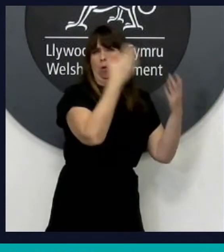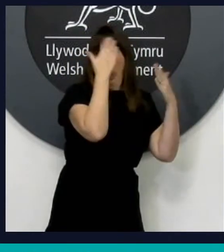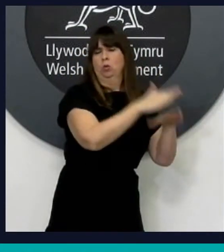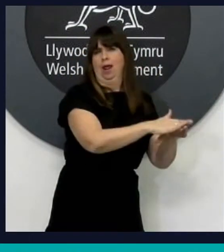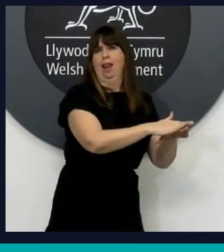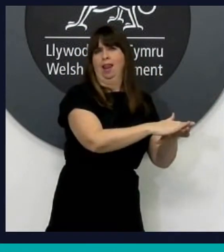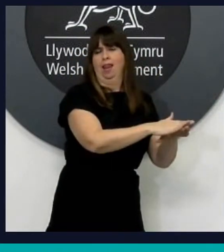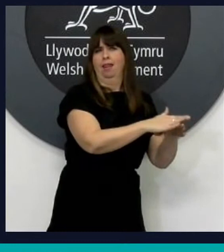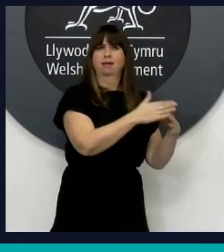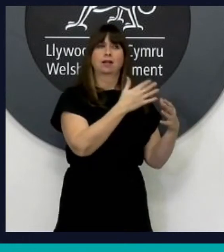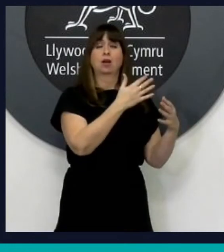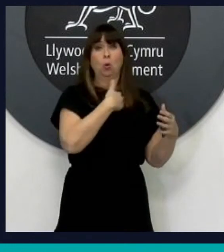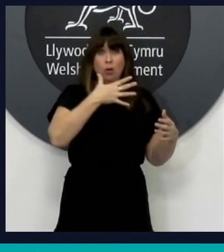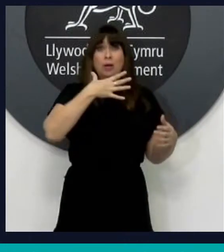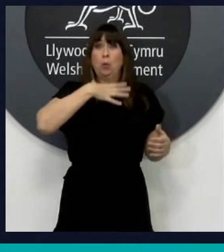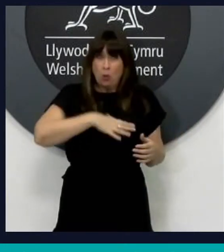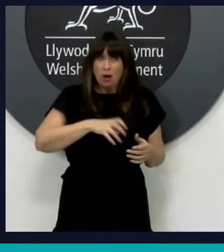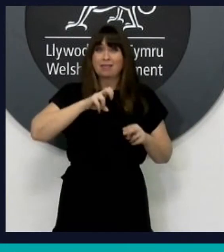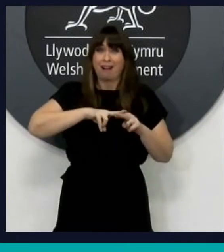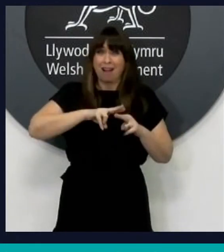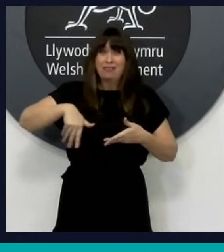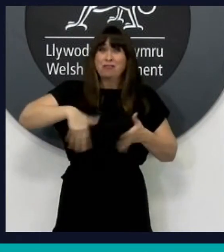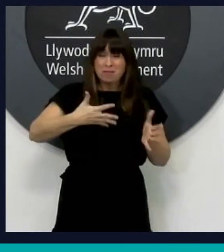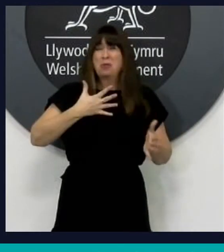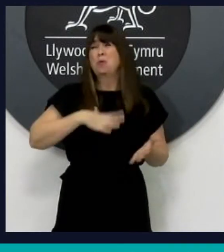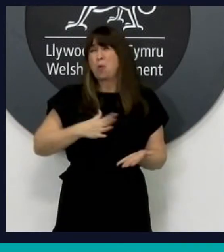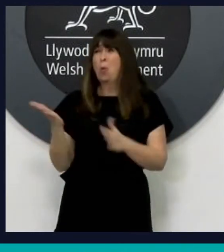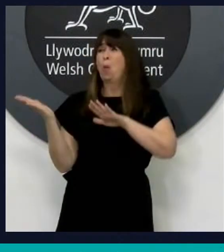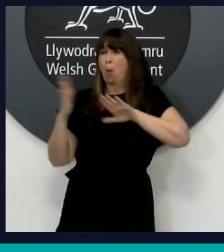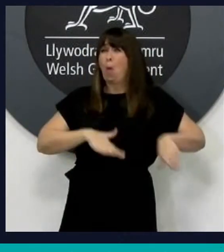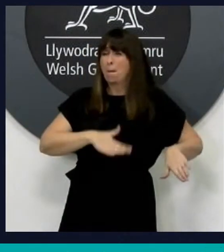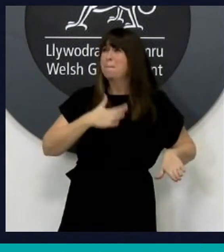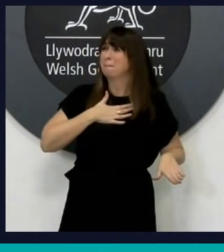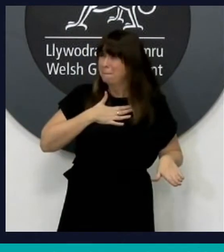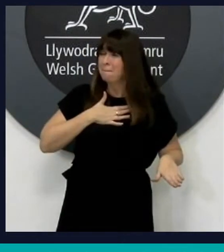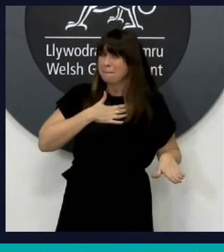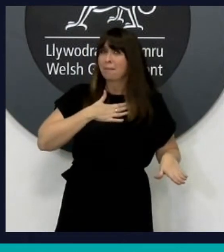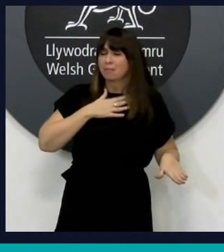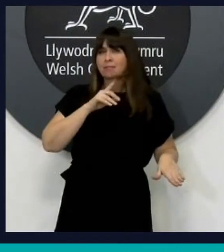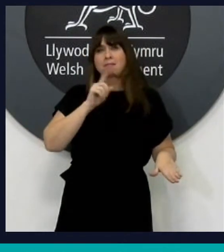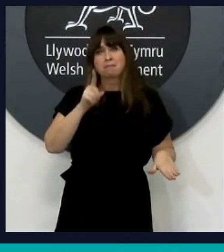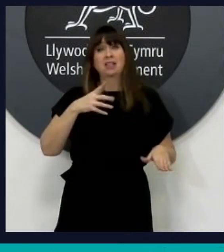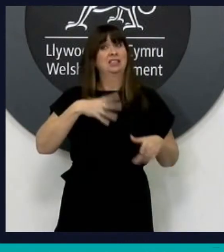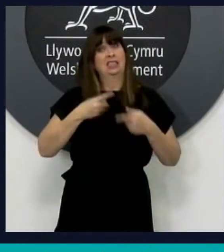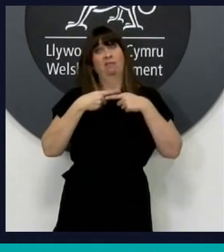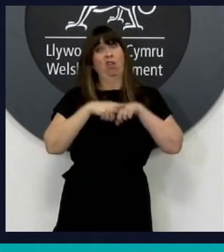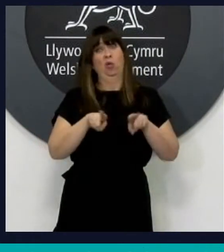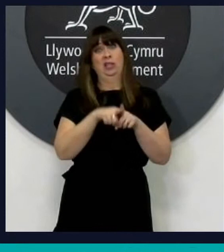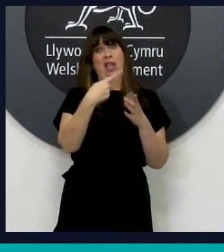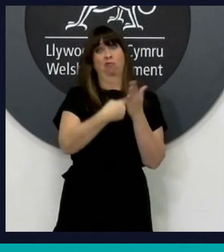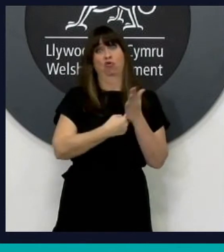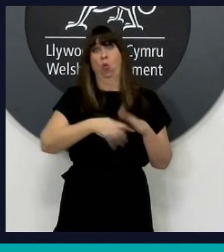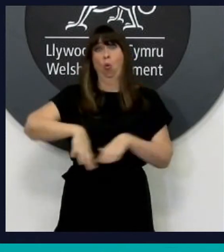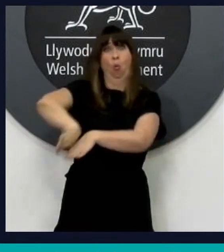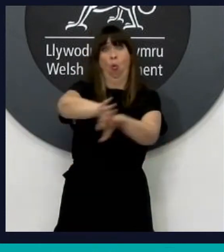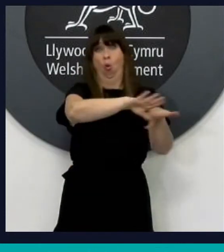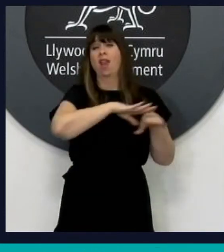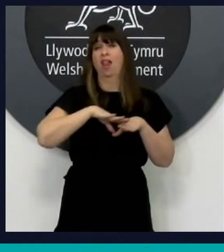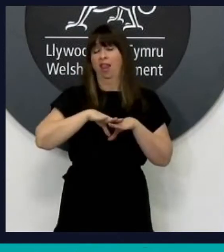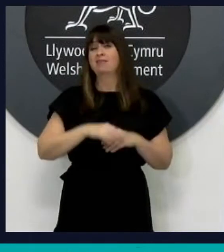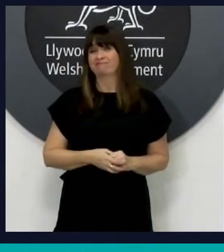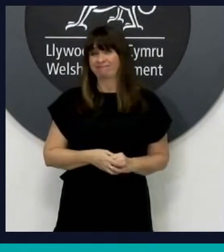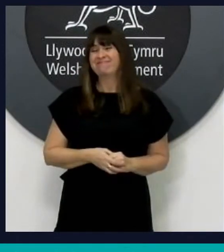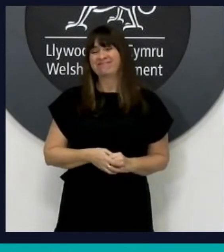in bringing our boys home, but they will have to come home in the same way as everybody else in this country would be expected to come